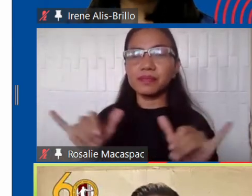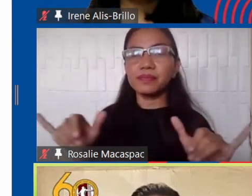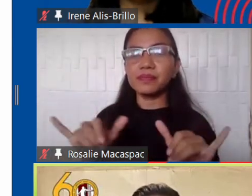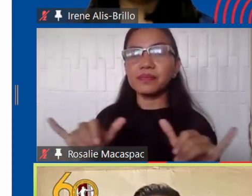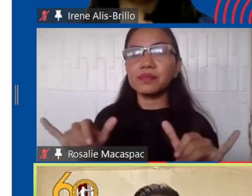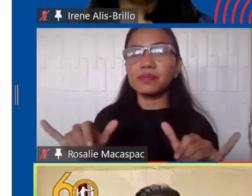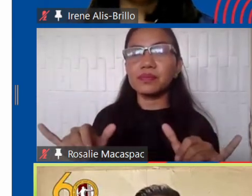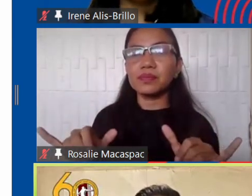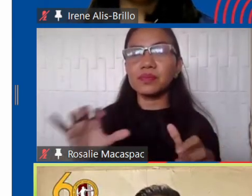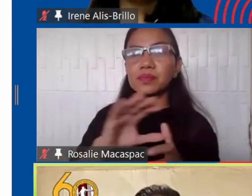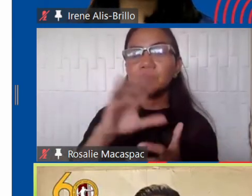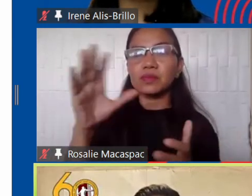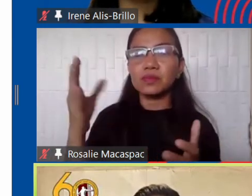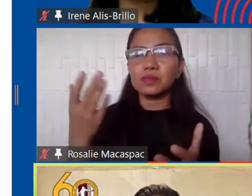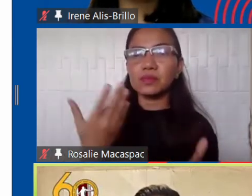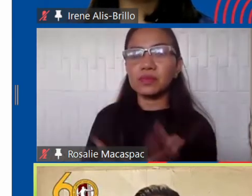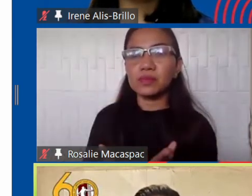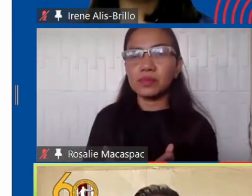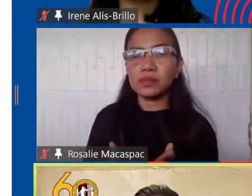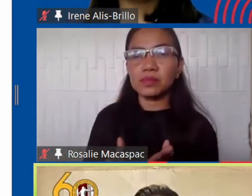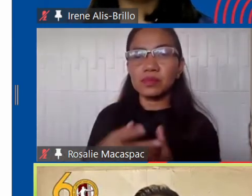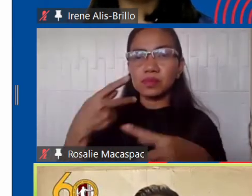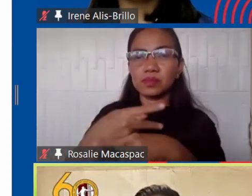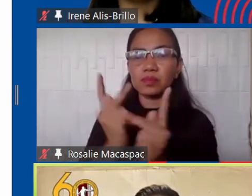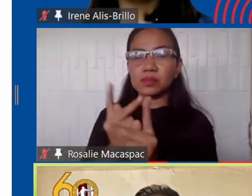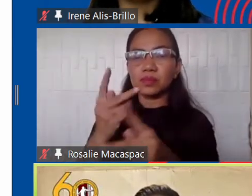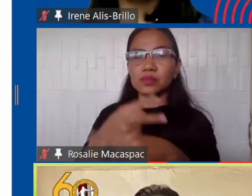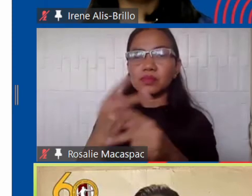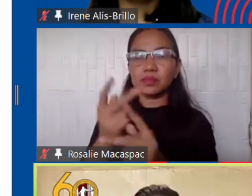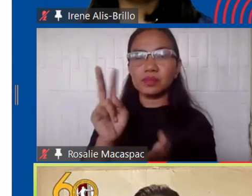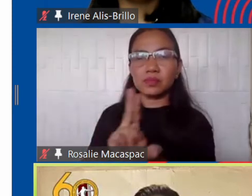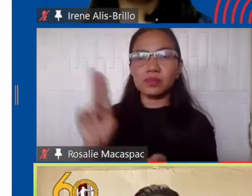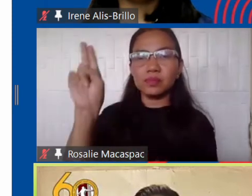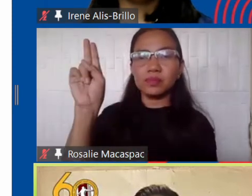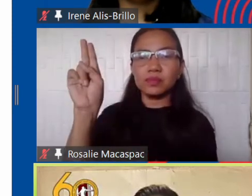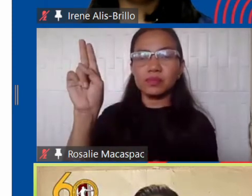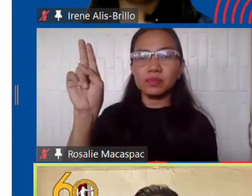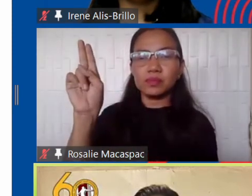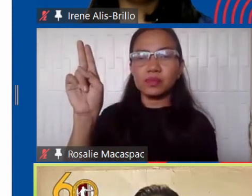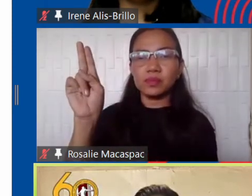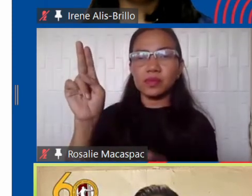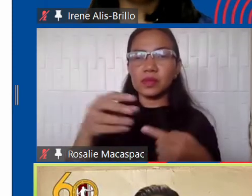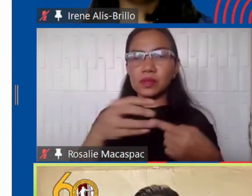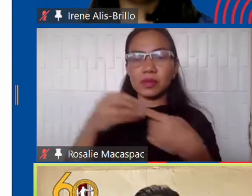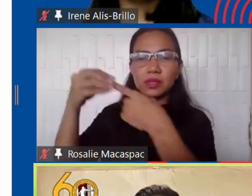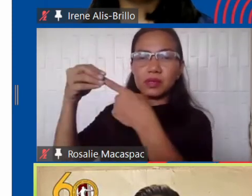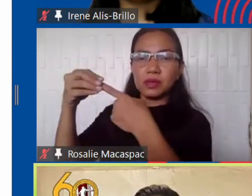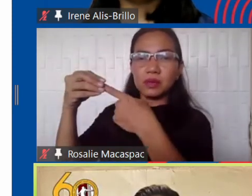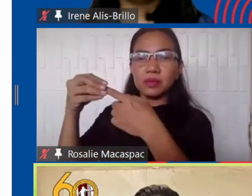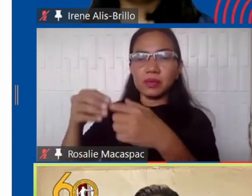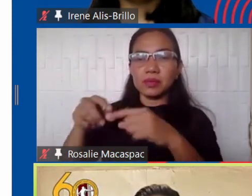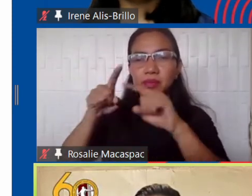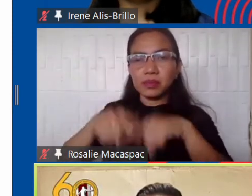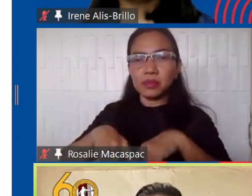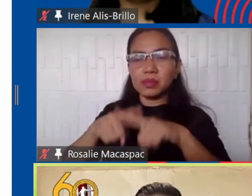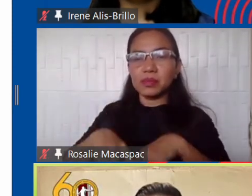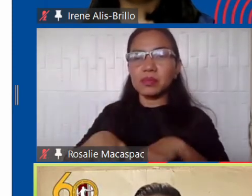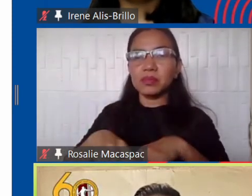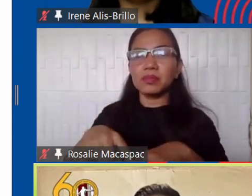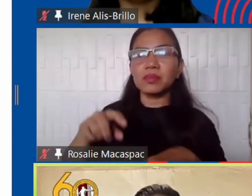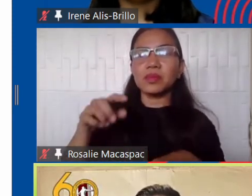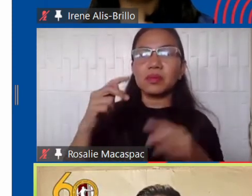for all of the theses that are being produced by the university, and there is classification whether the thesis will be